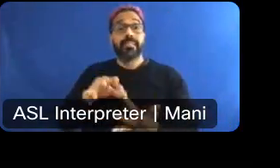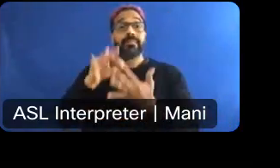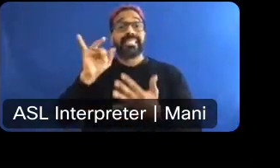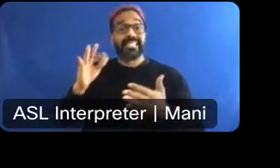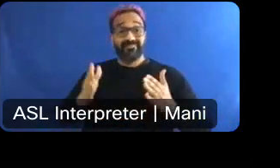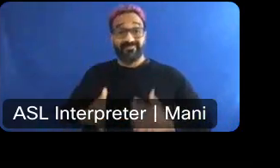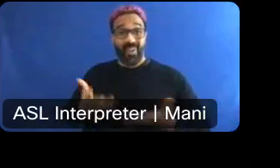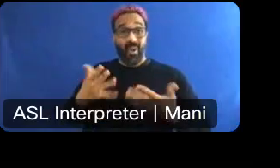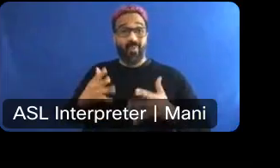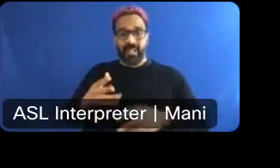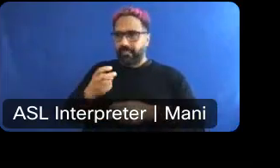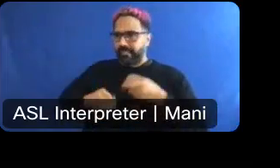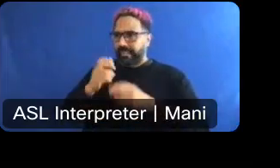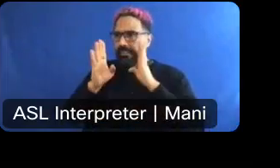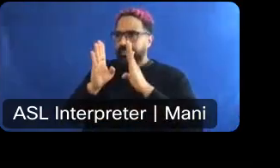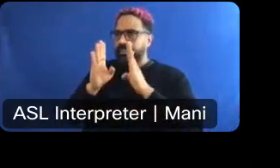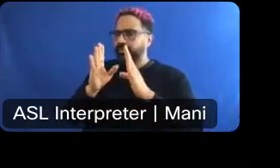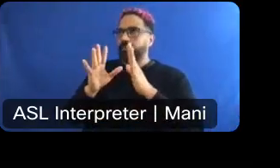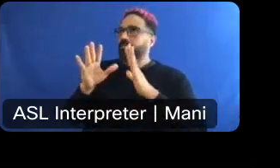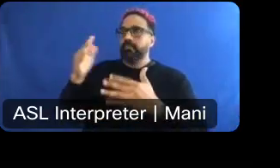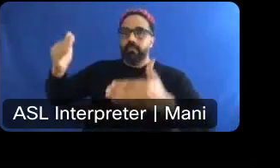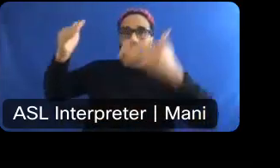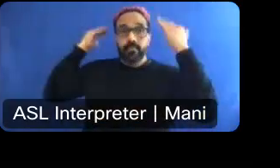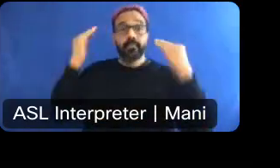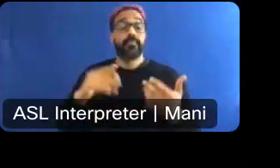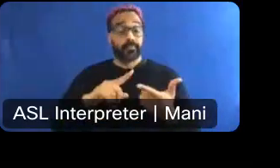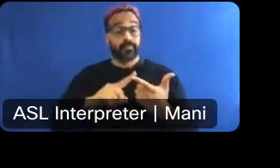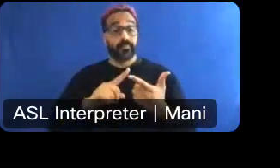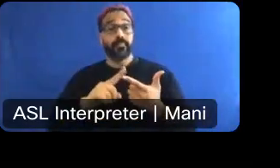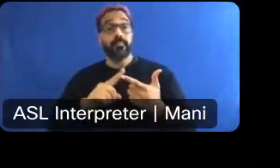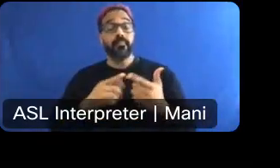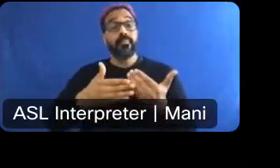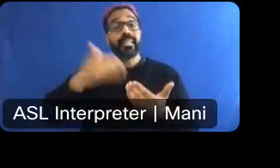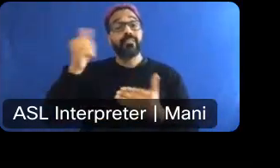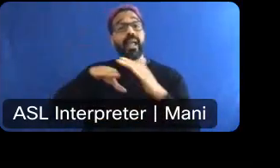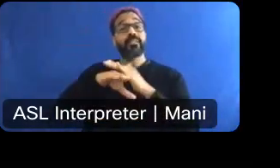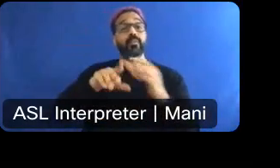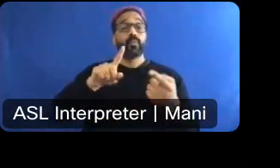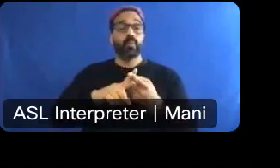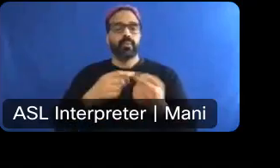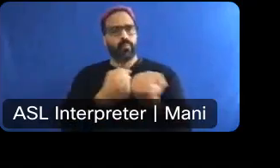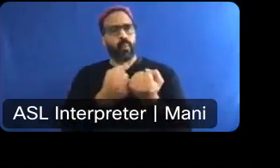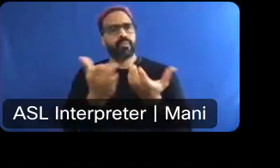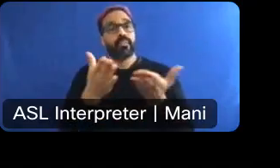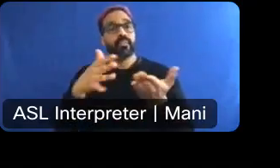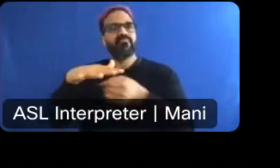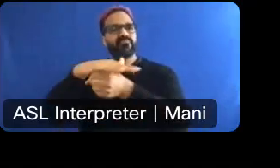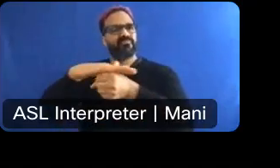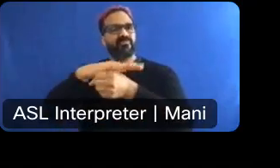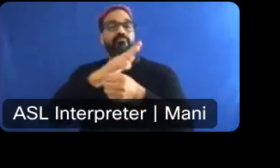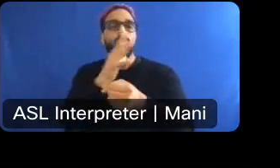then thinking about easier access to support services in rural areas and offering to read things out